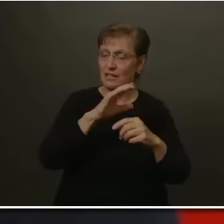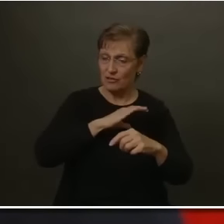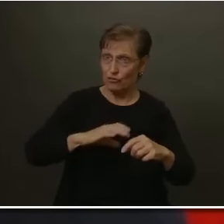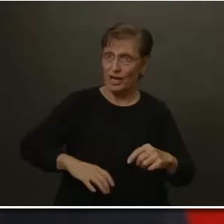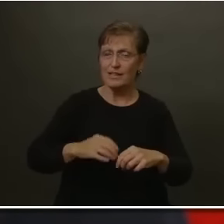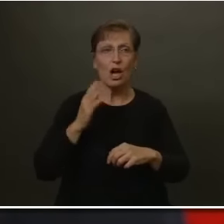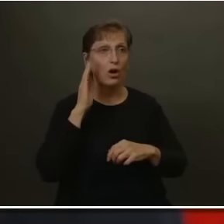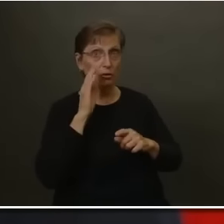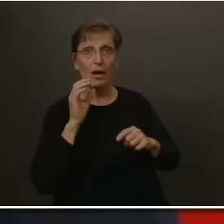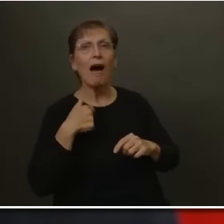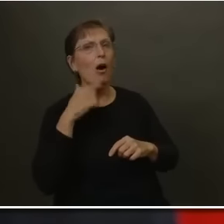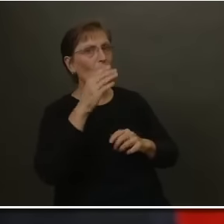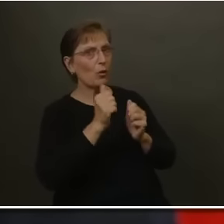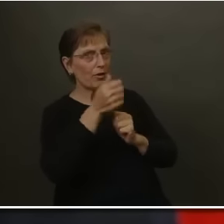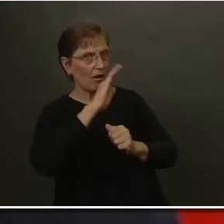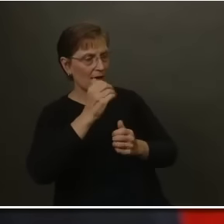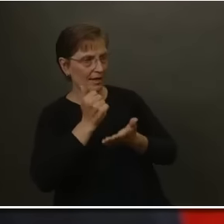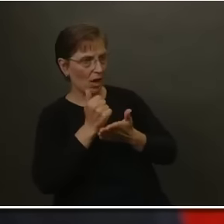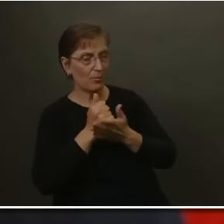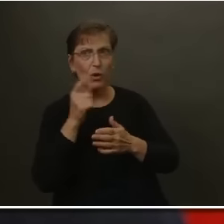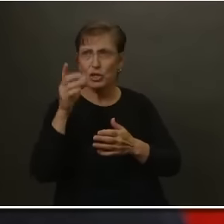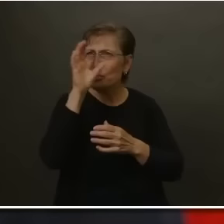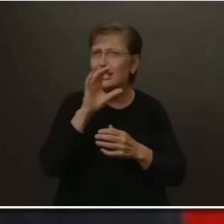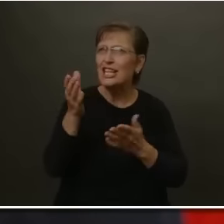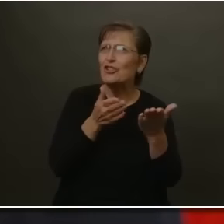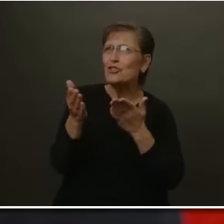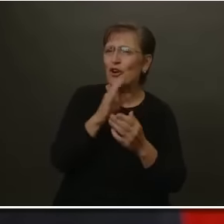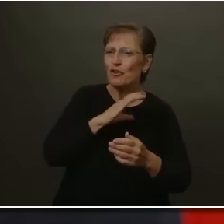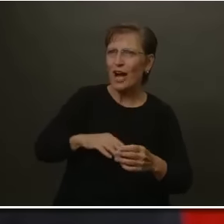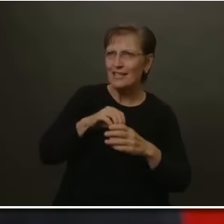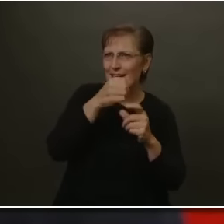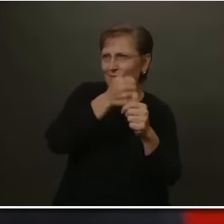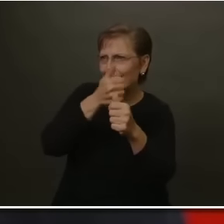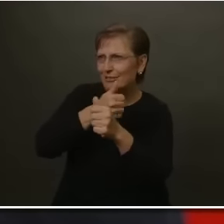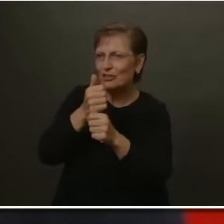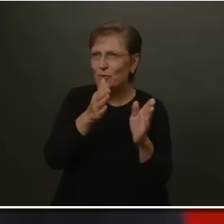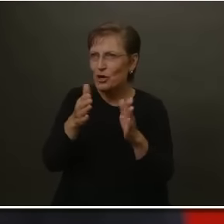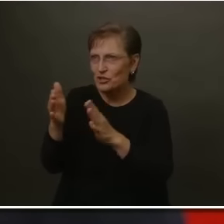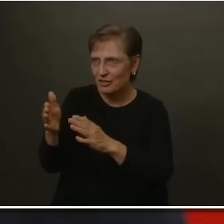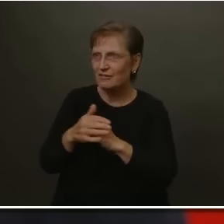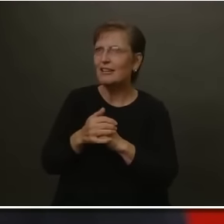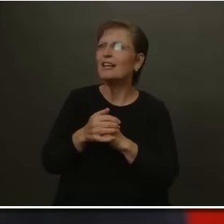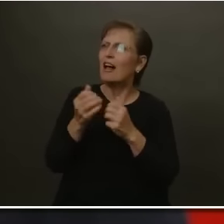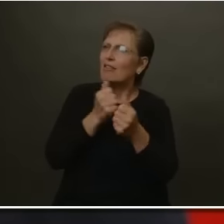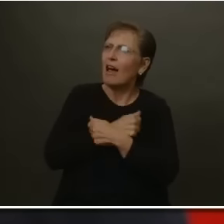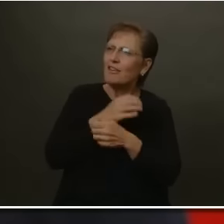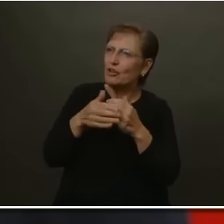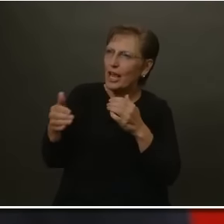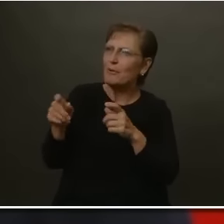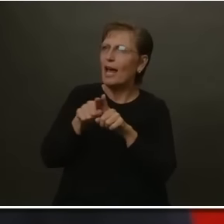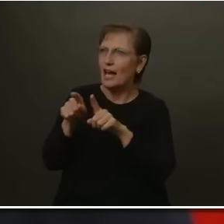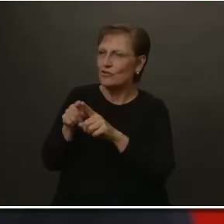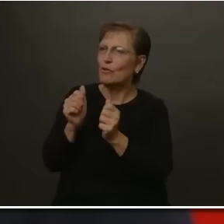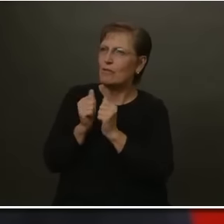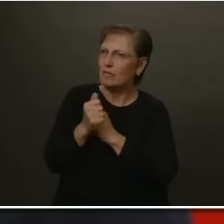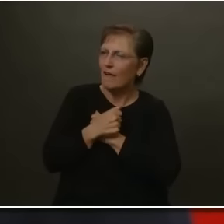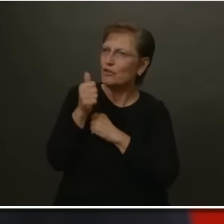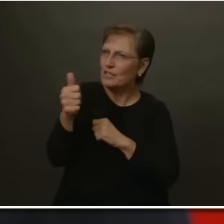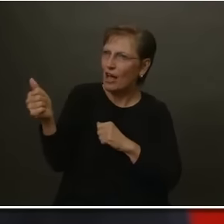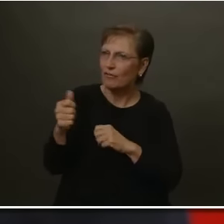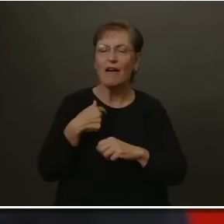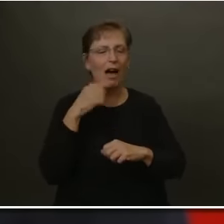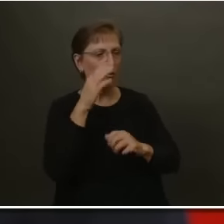serve Christ in all persons, loving your neighbor as yourself? I will, with God's help. Will you strive for justice